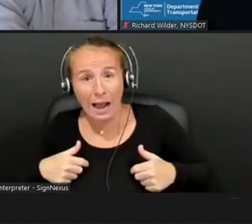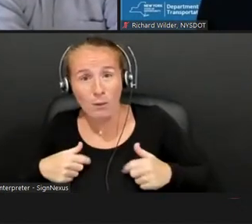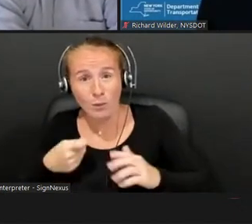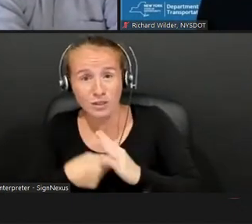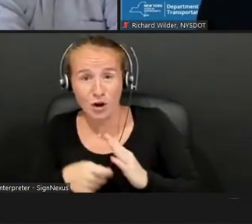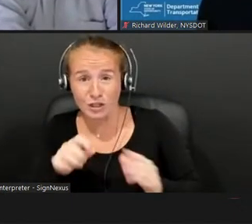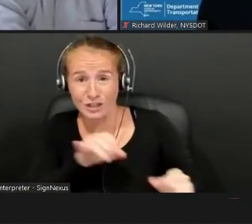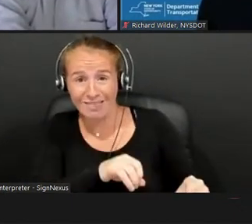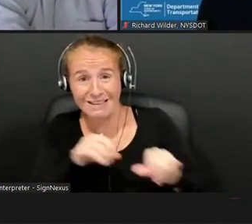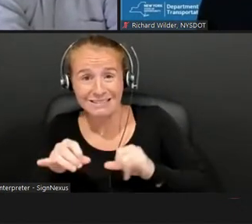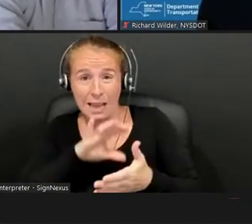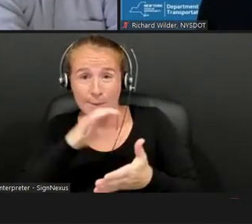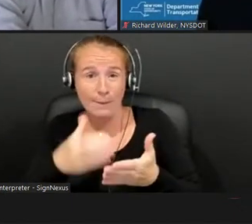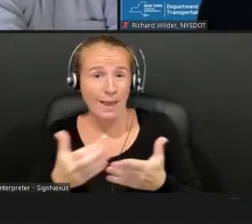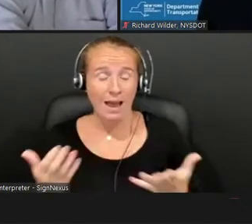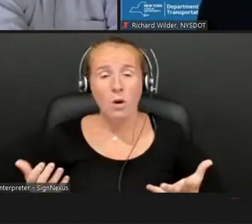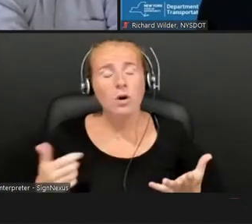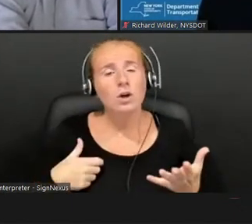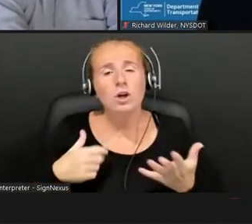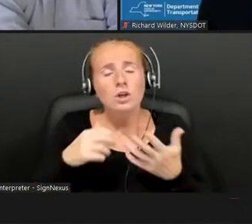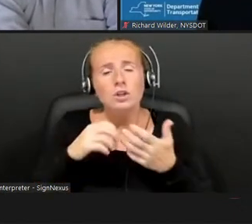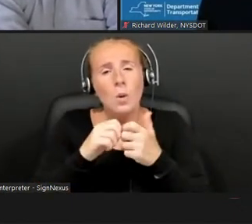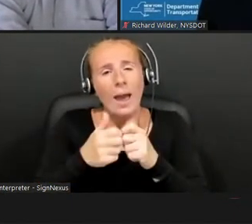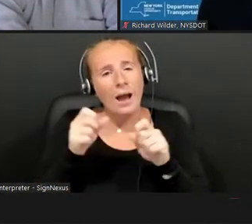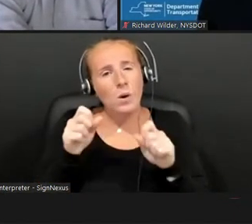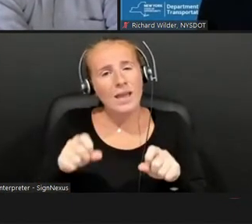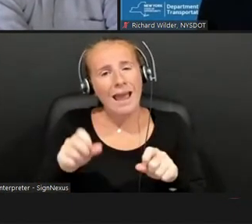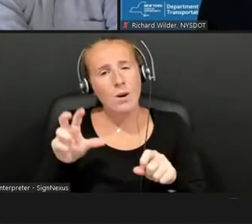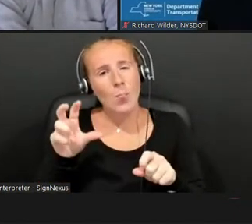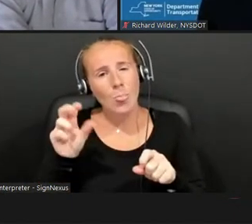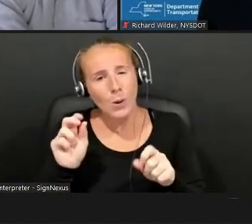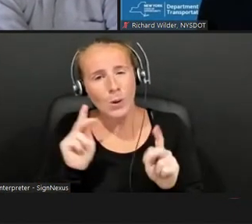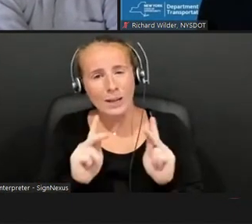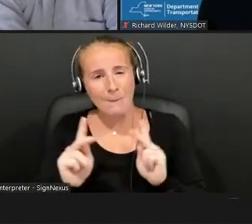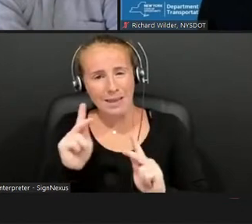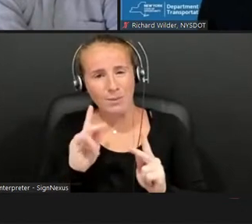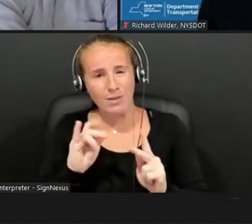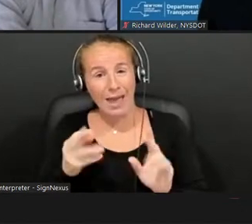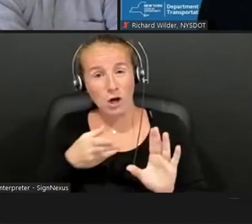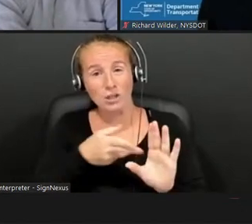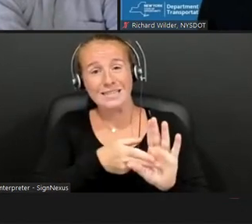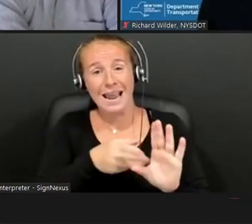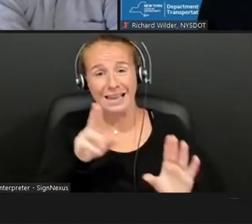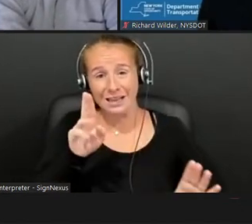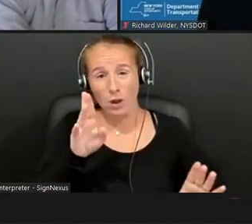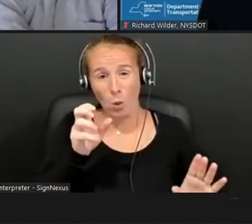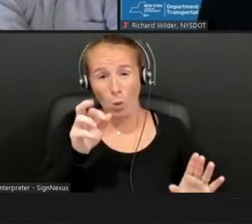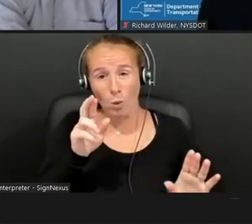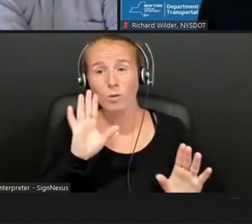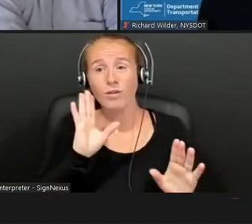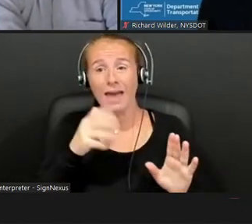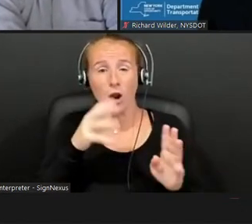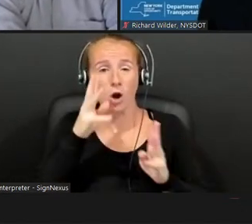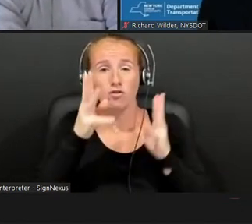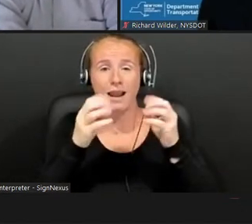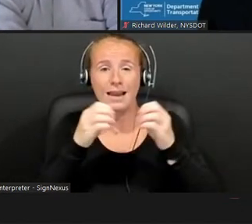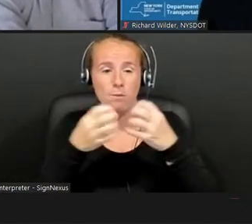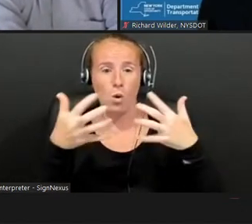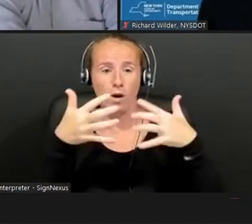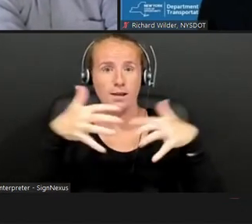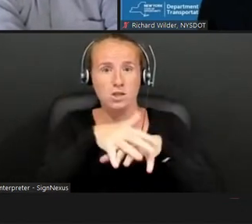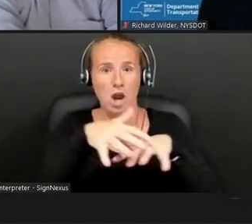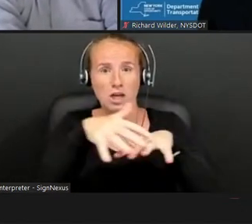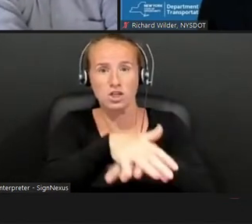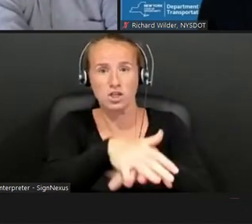while waiting for those so how can 30 people that are taking Uber rides that are creating much more consistent than I am